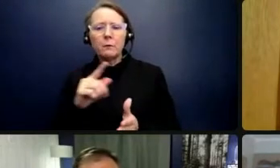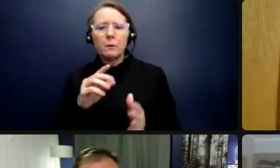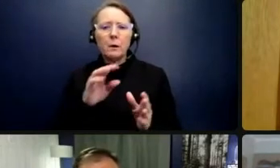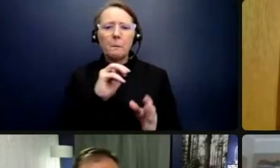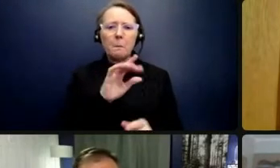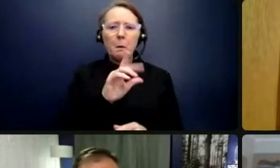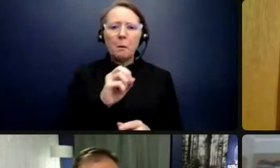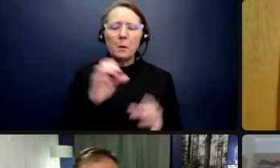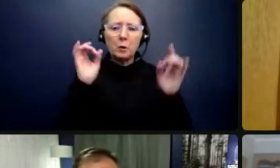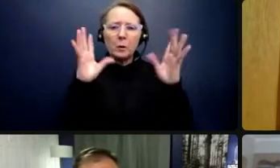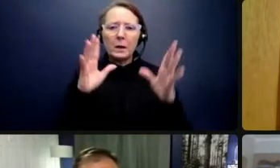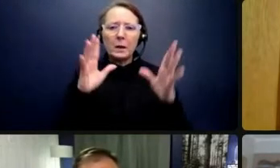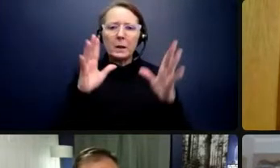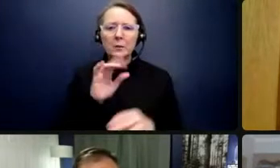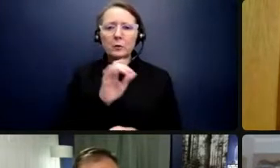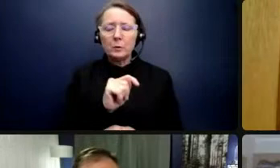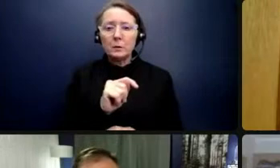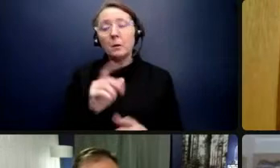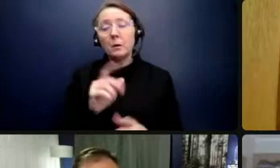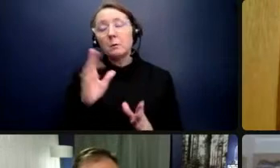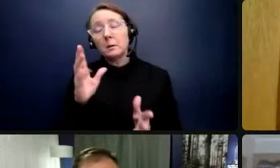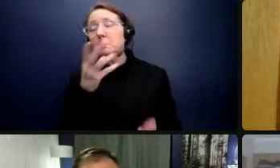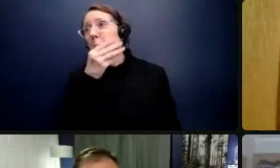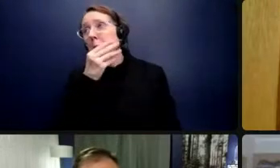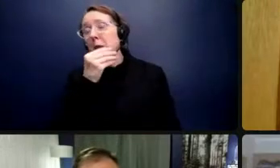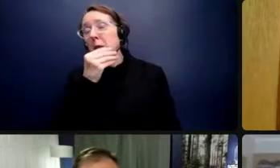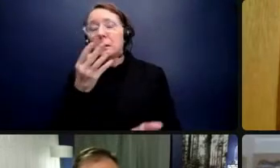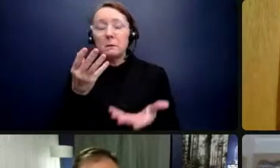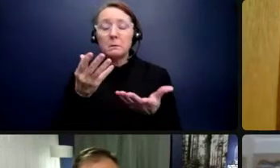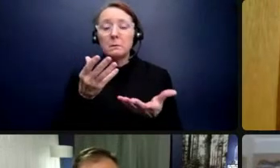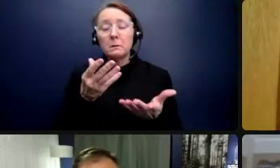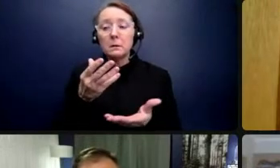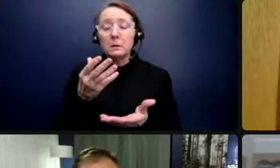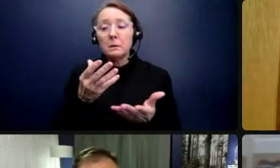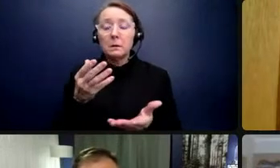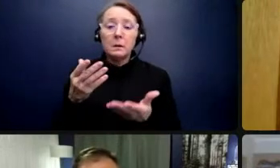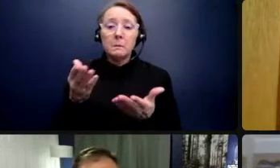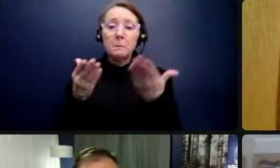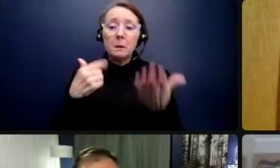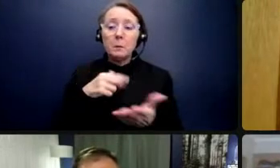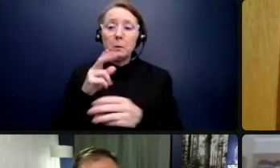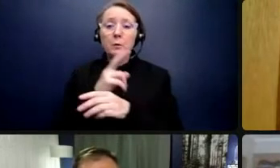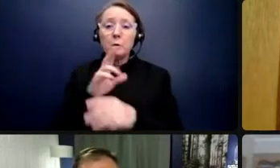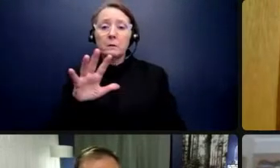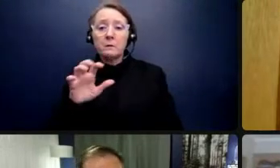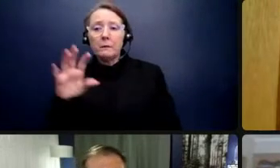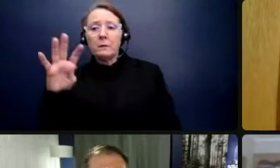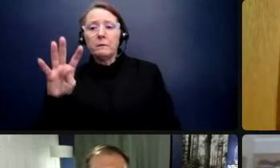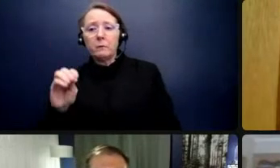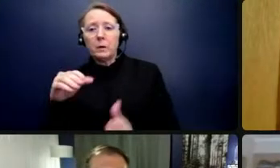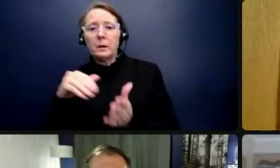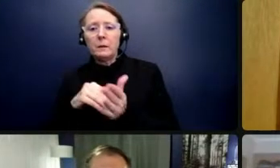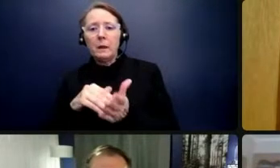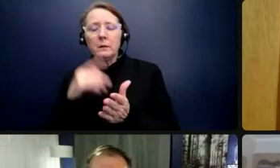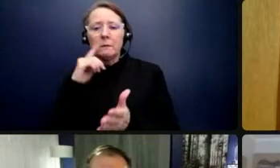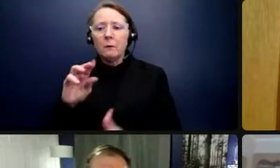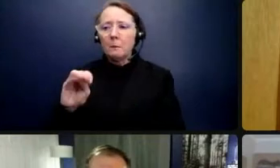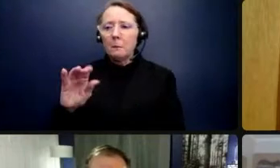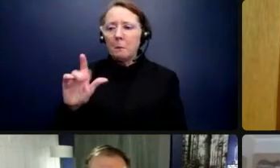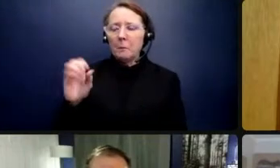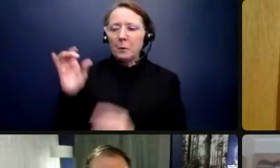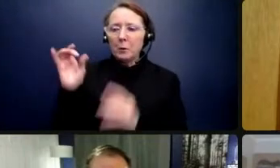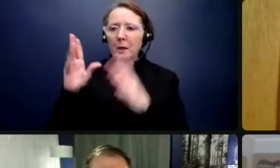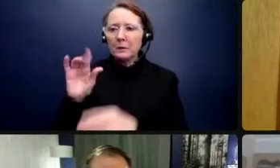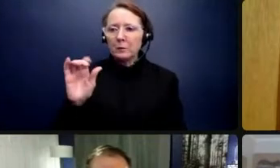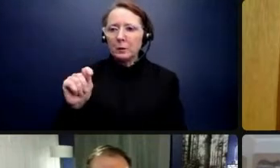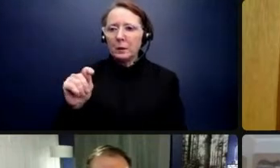So let's just say, hypothetically speaking, that we use 540 of that for a mobile crisis unit, that would